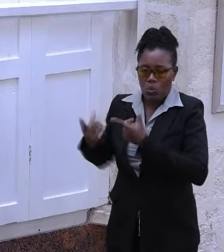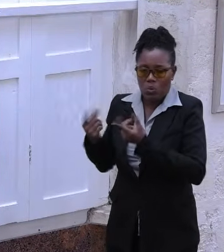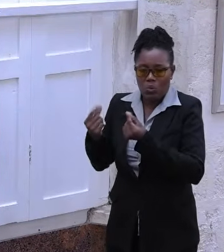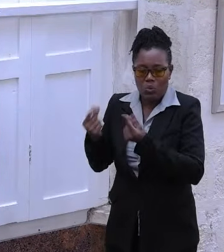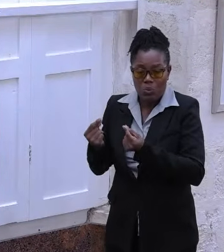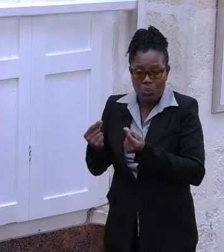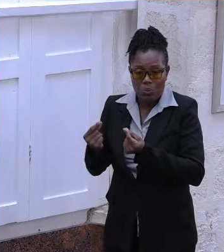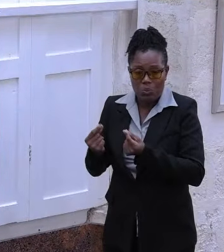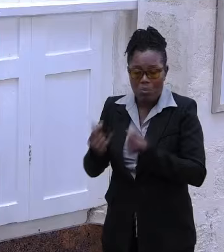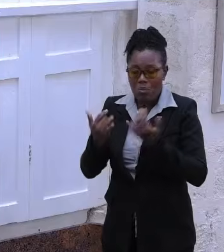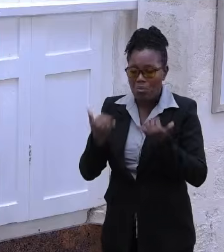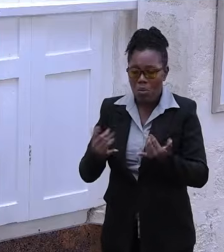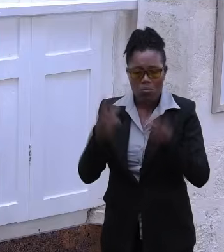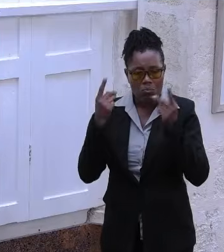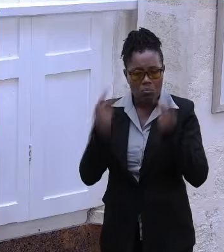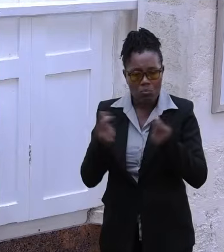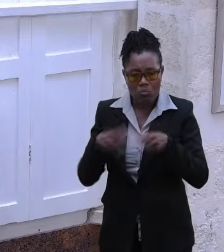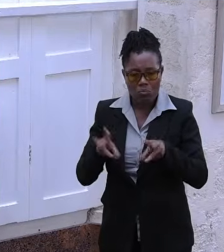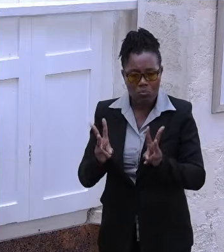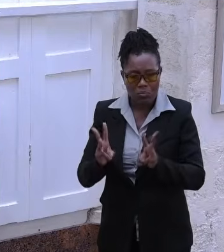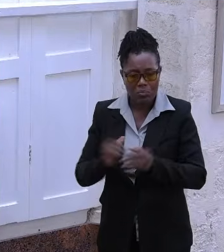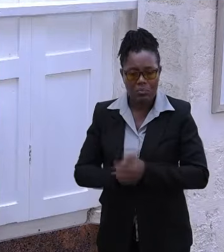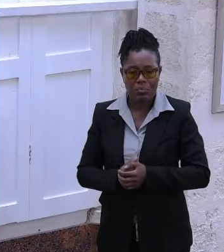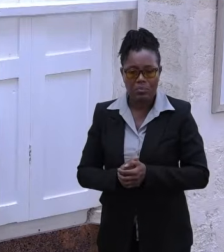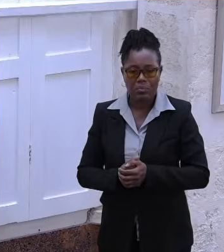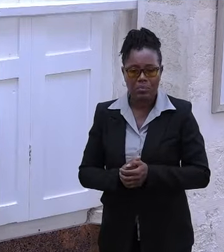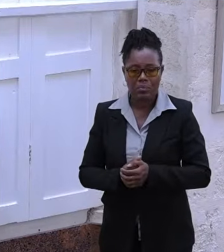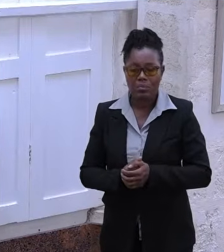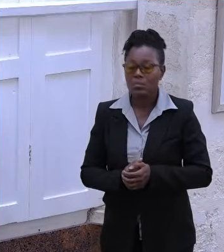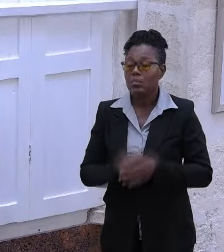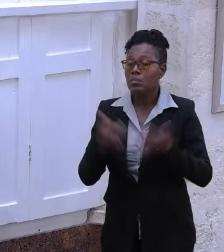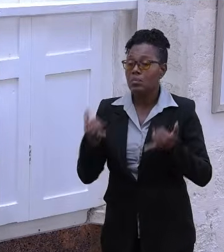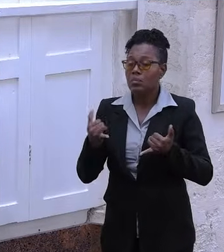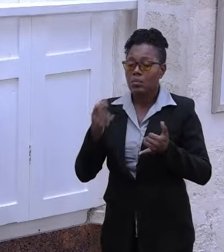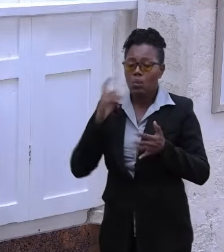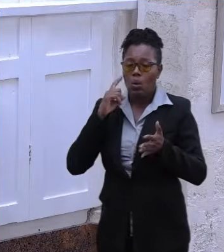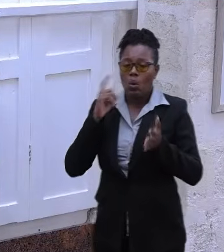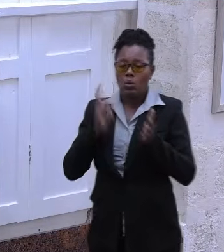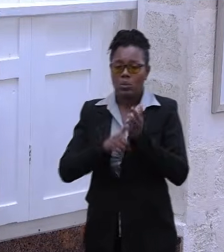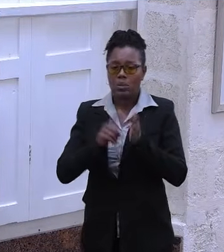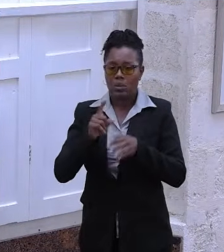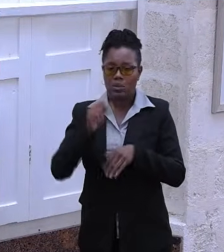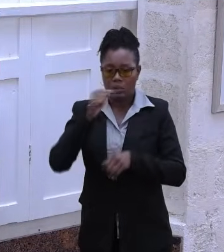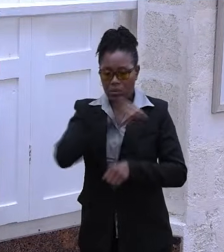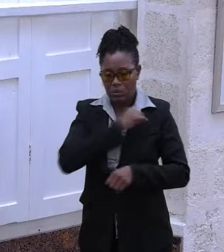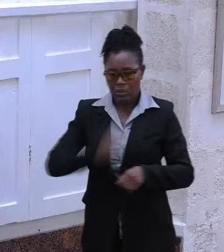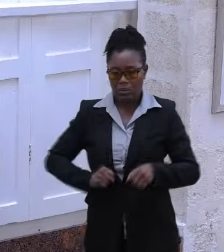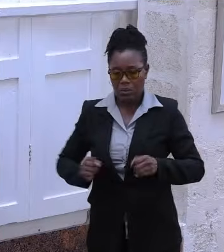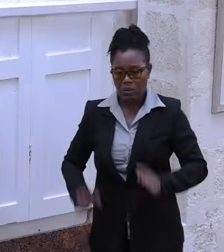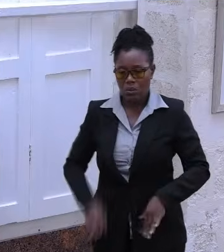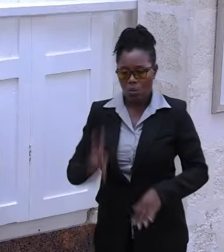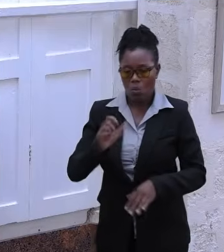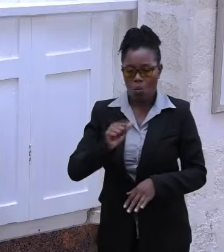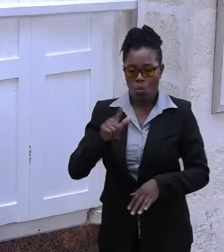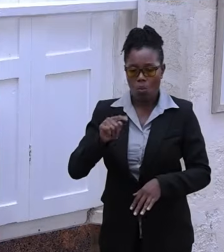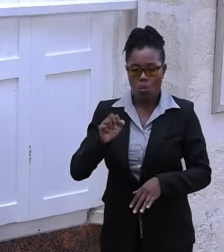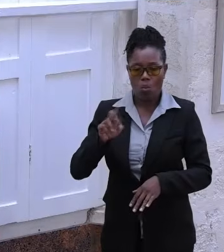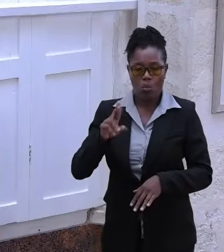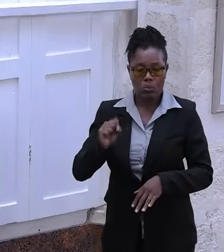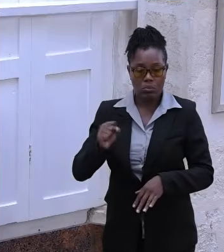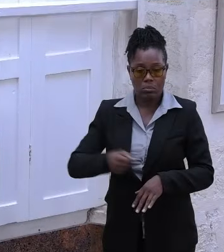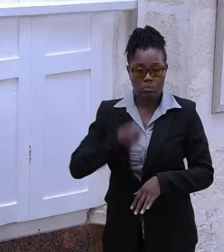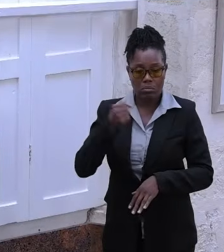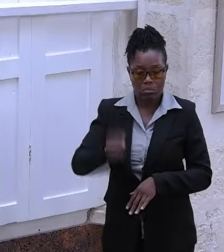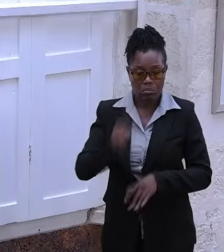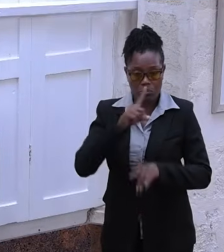fashion. And I recognize the question that Senator Walters placed, which was, are